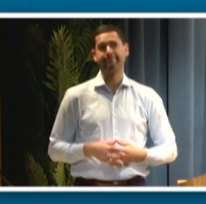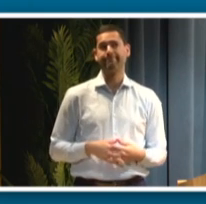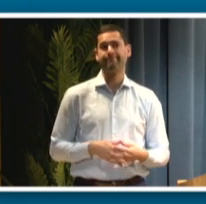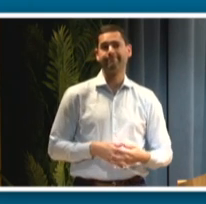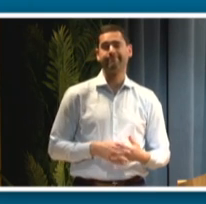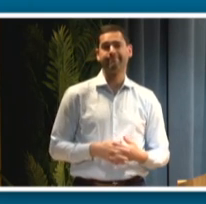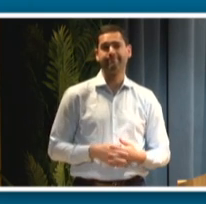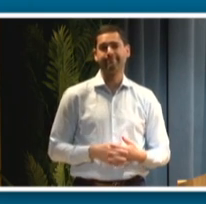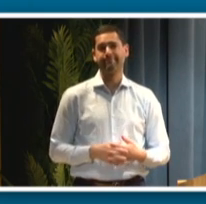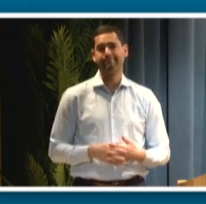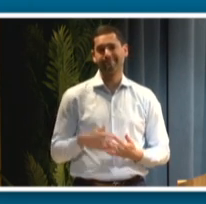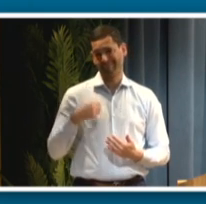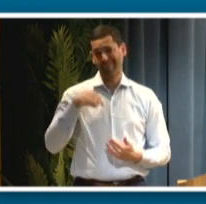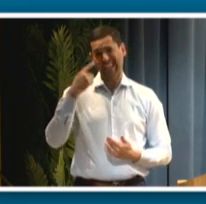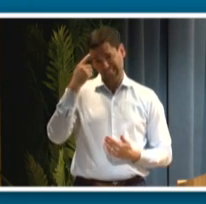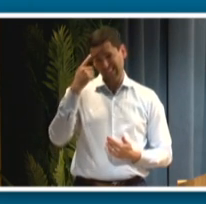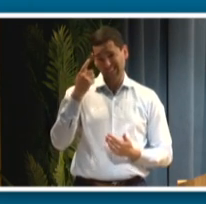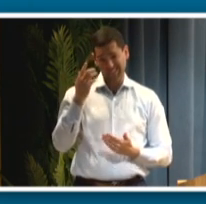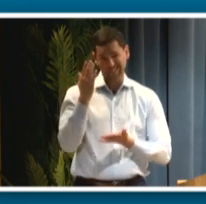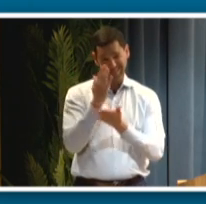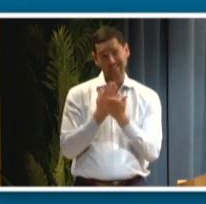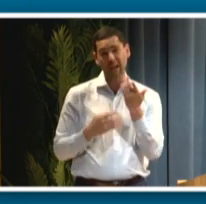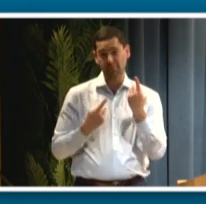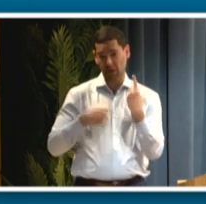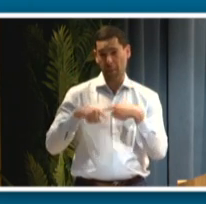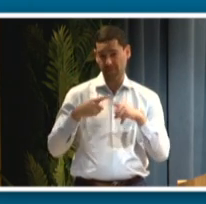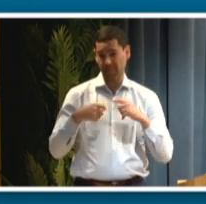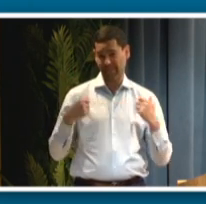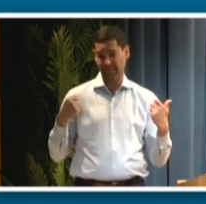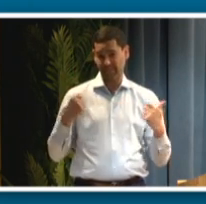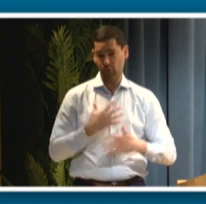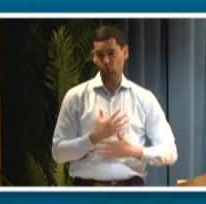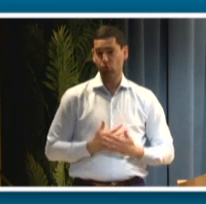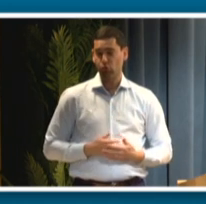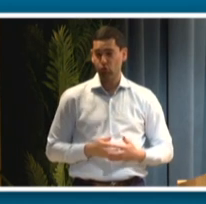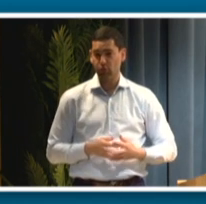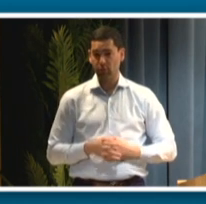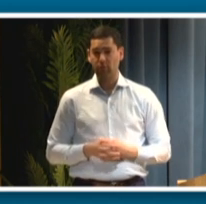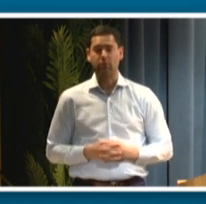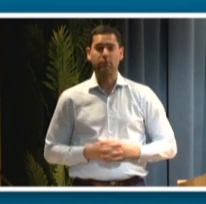I think some of it comes from fear. You know,